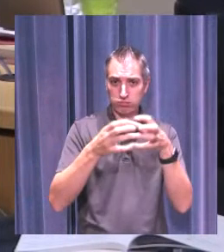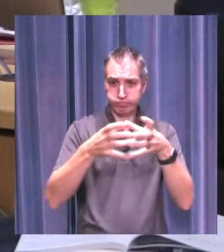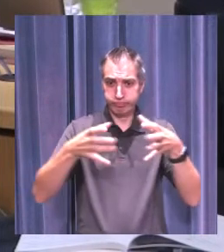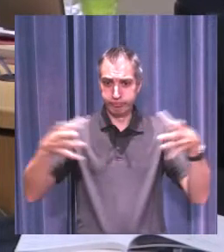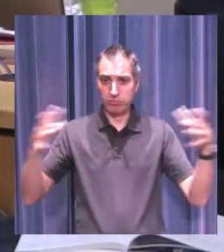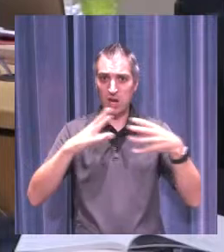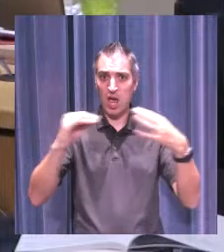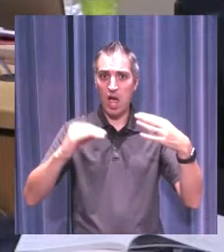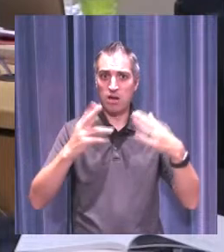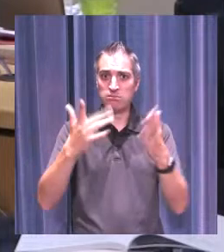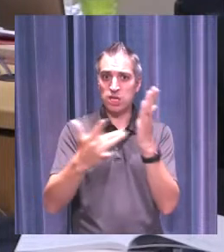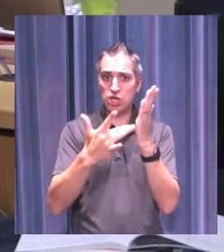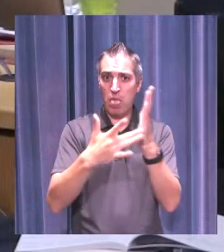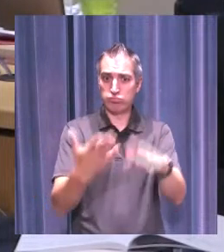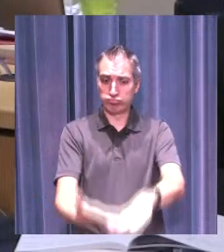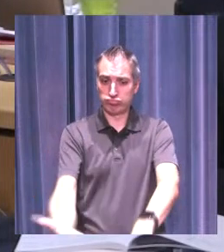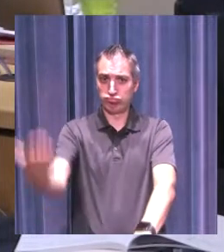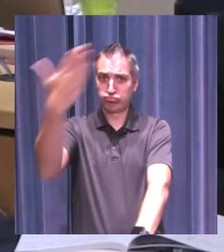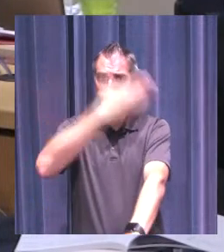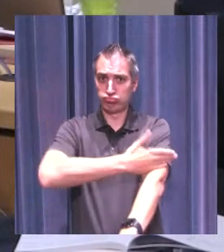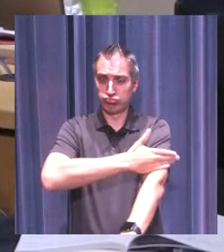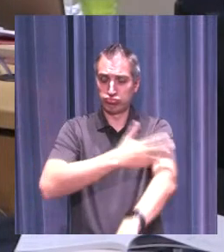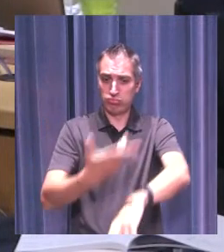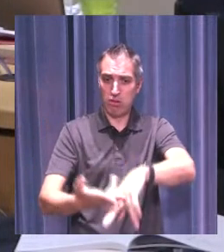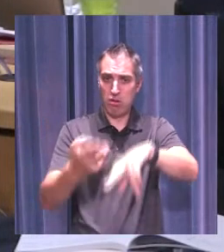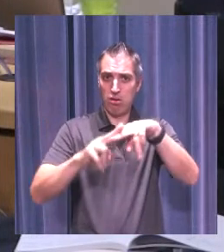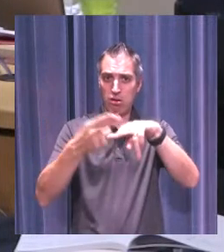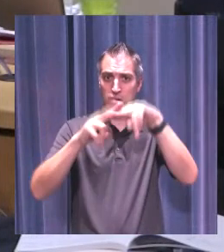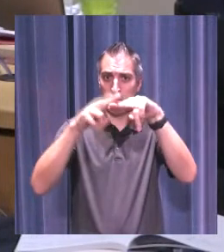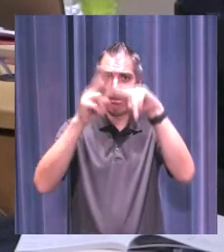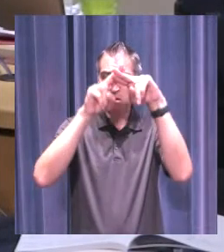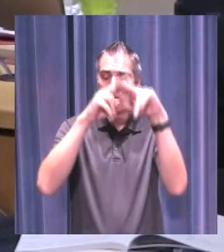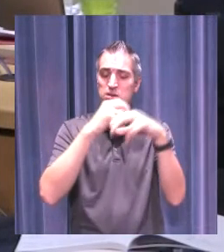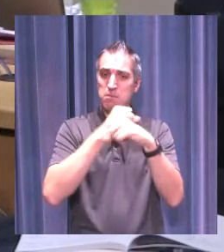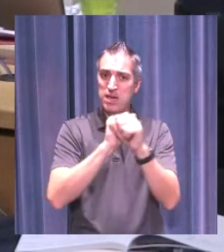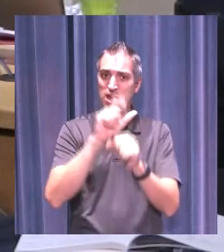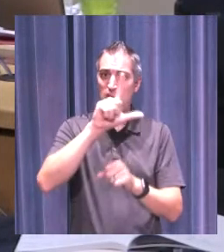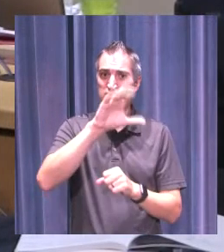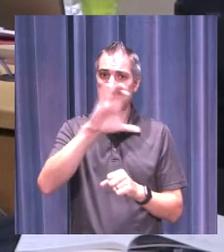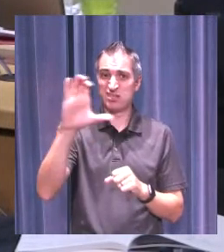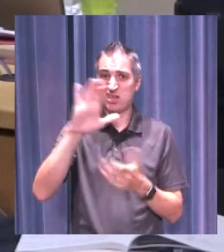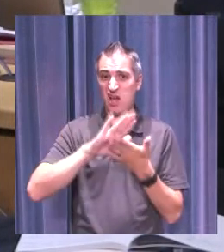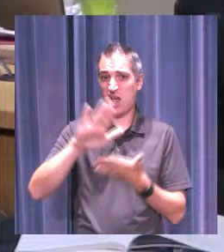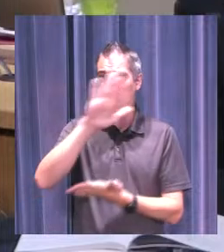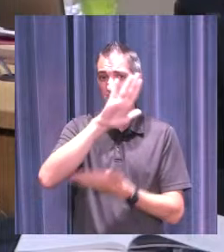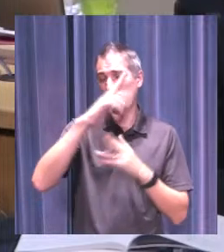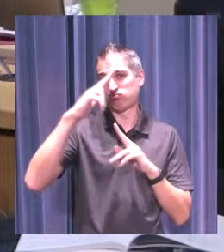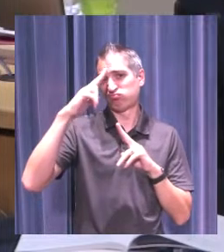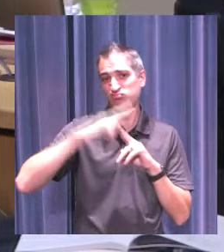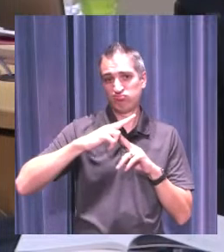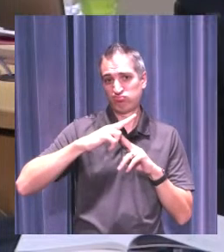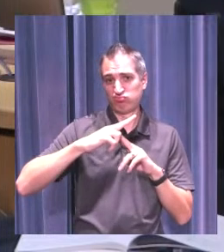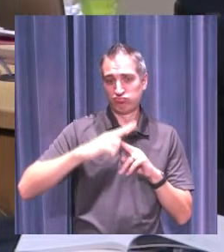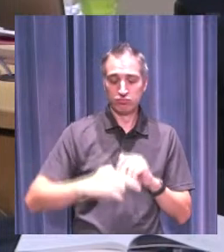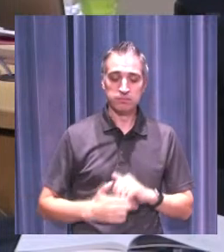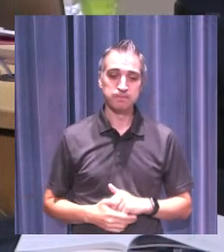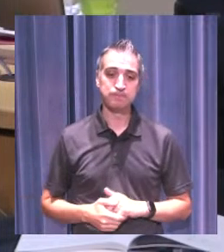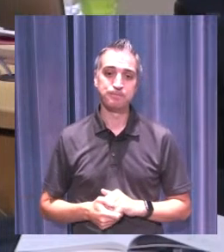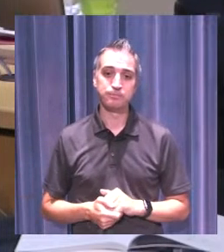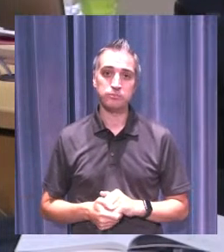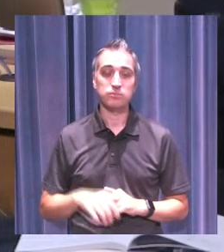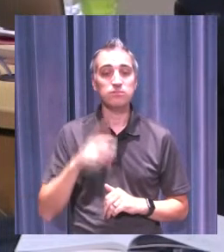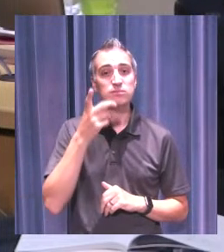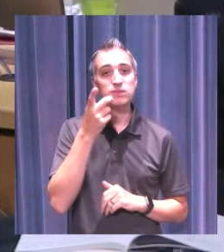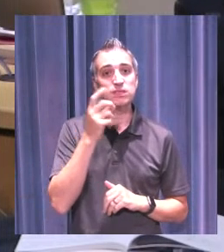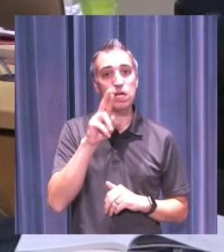upgrades to technology have been added, making LCC a college like no other. Dr. Brent